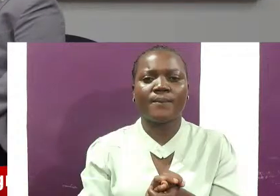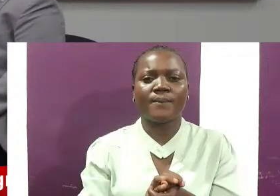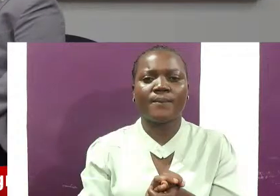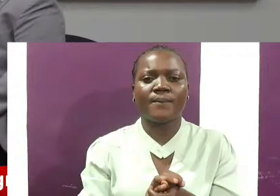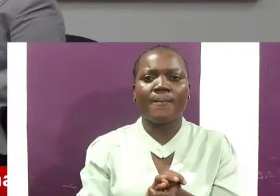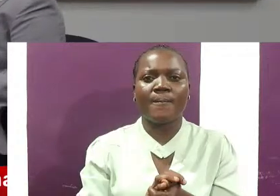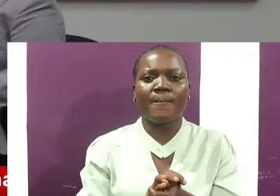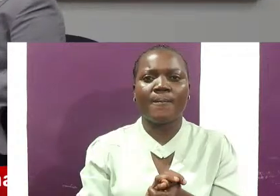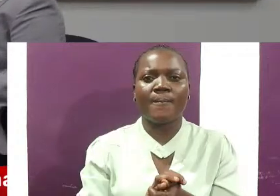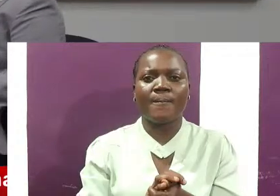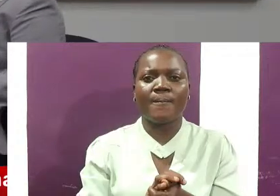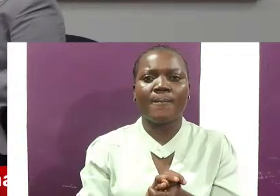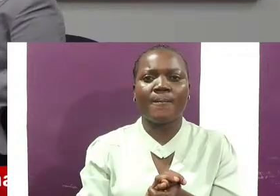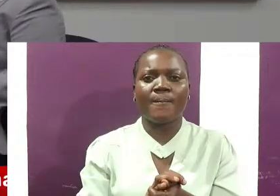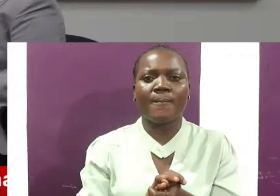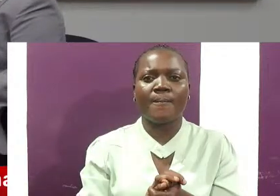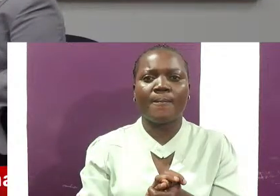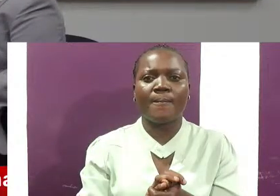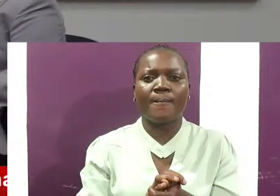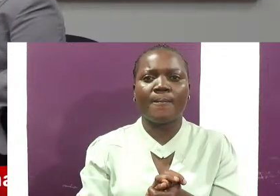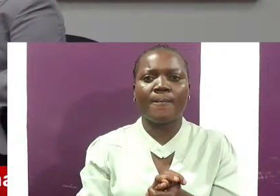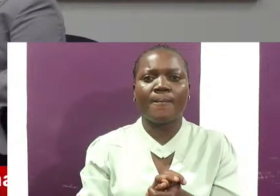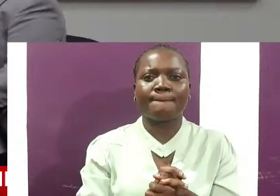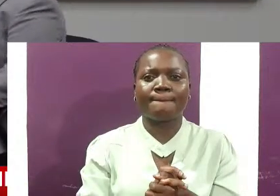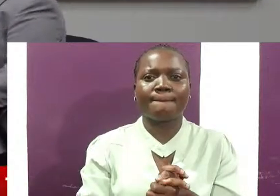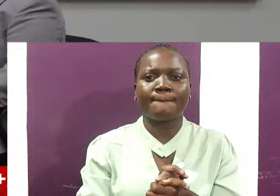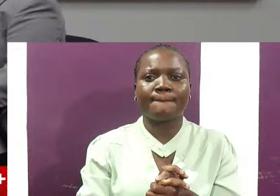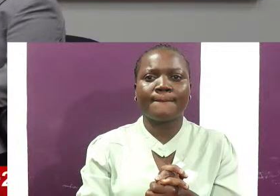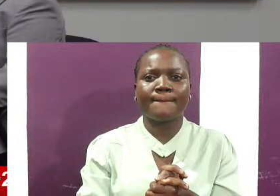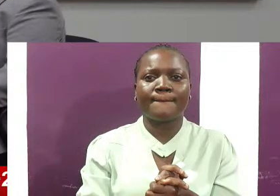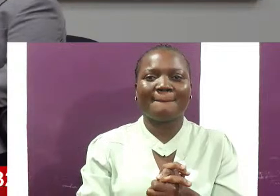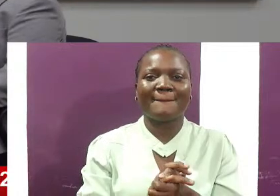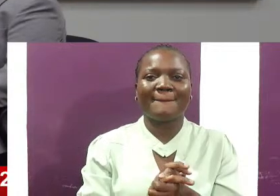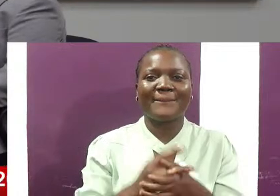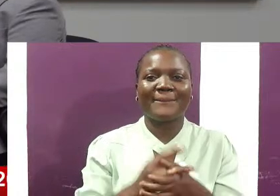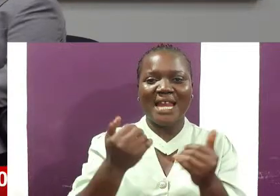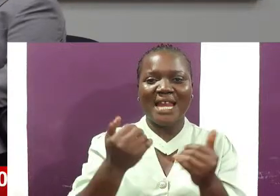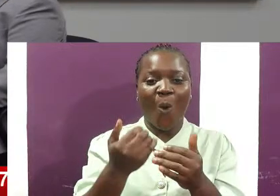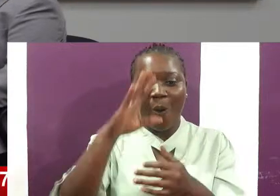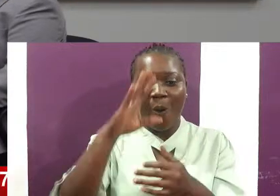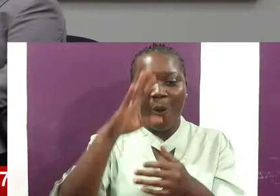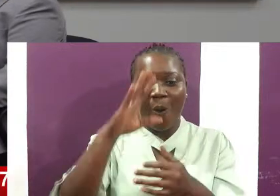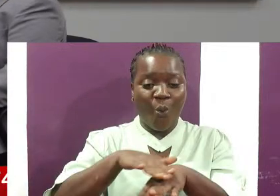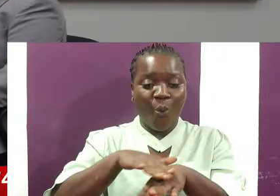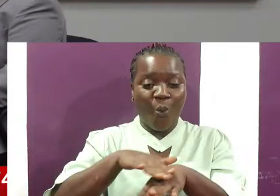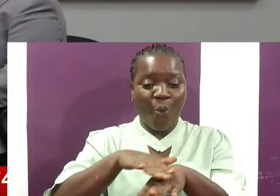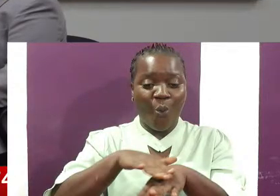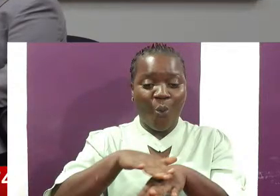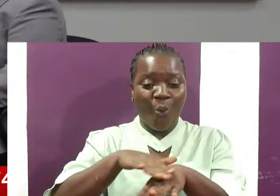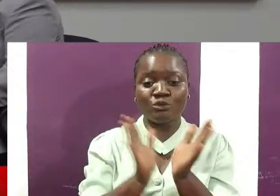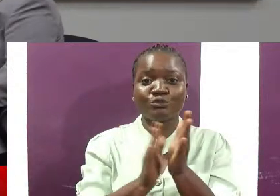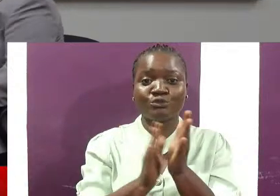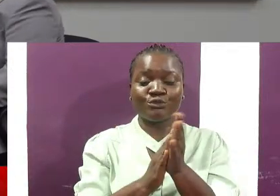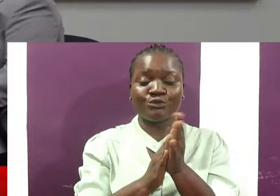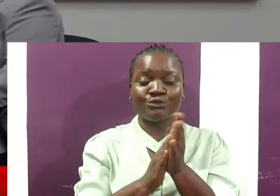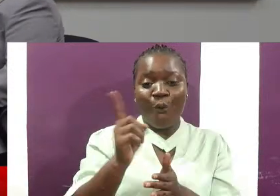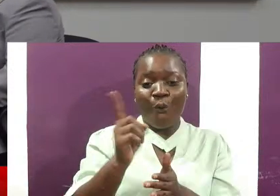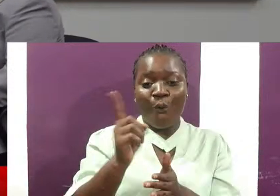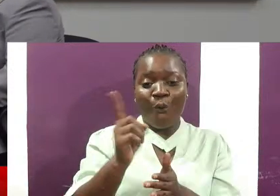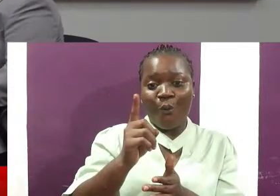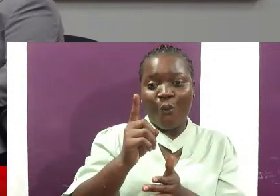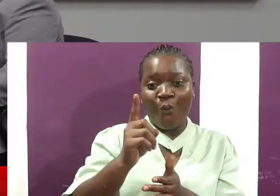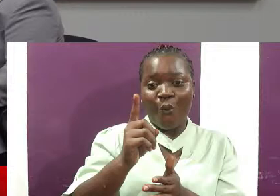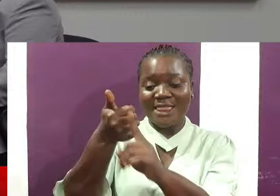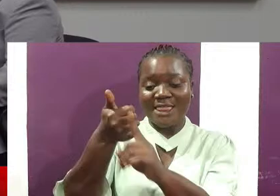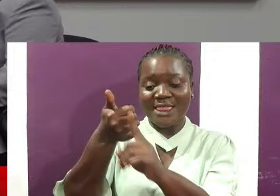Memphis School of Preaching into Oshia classroom and an a presentation yeah at the every